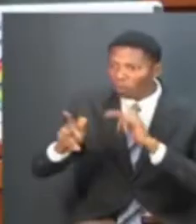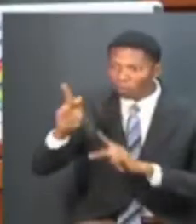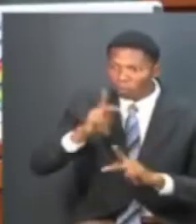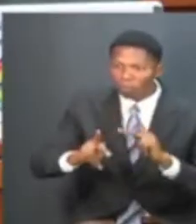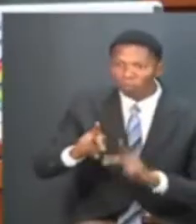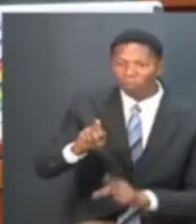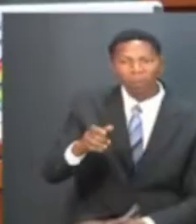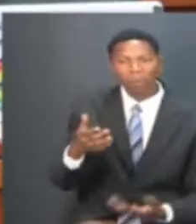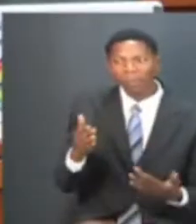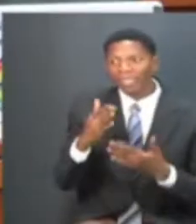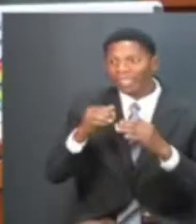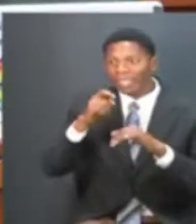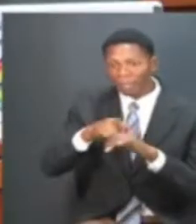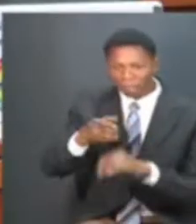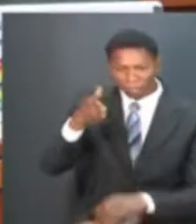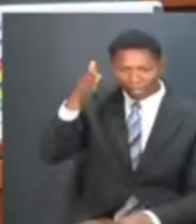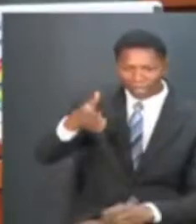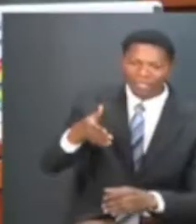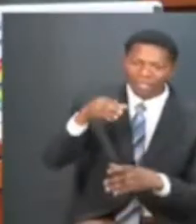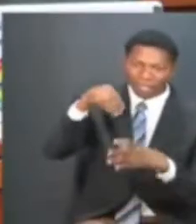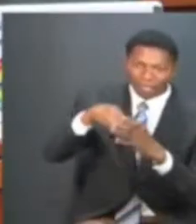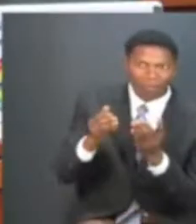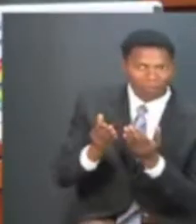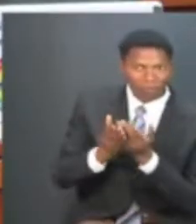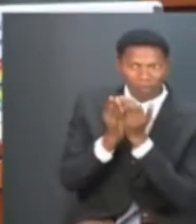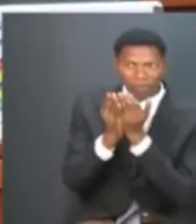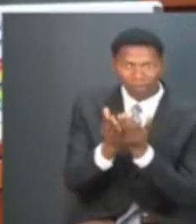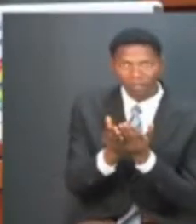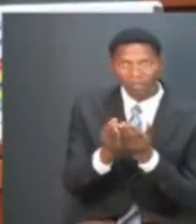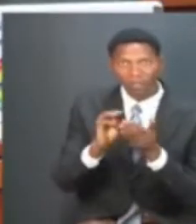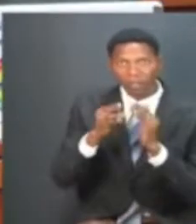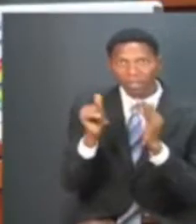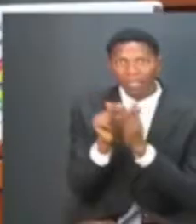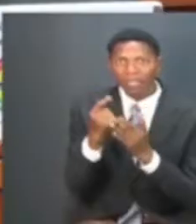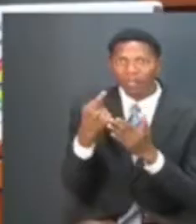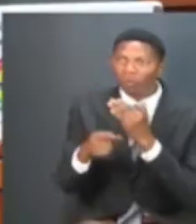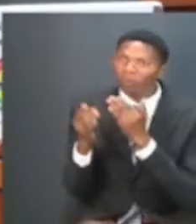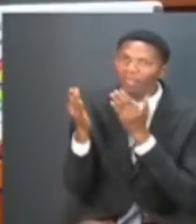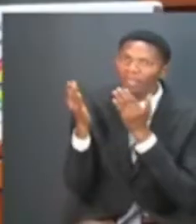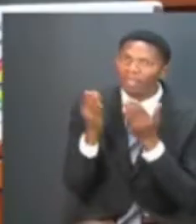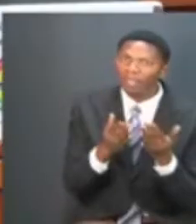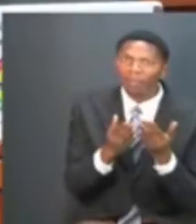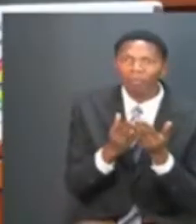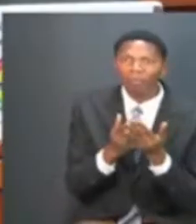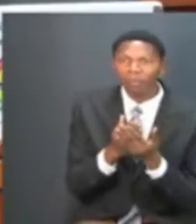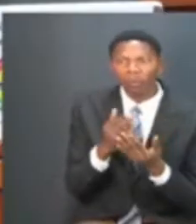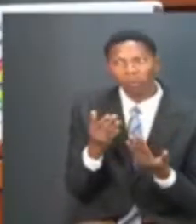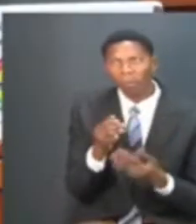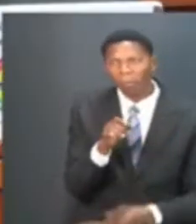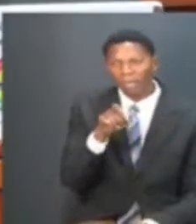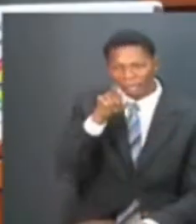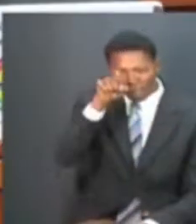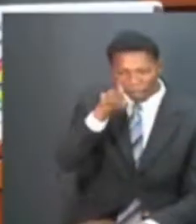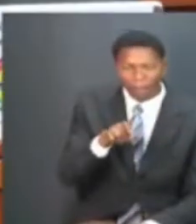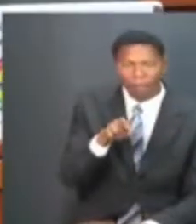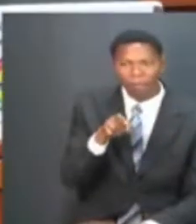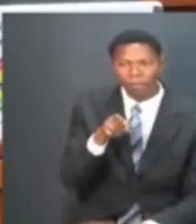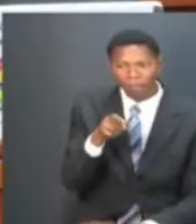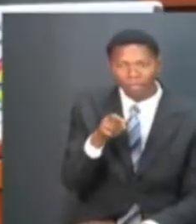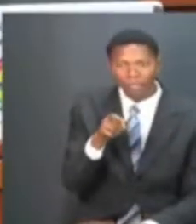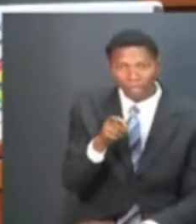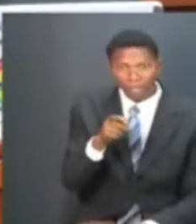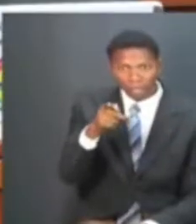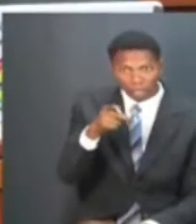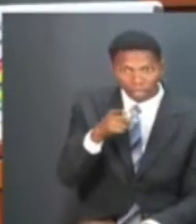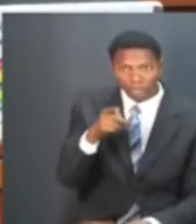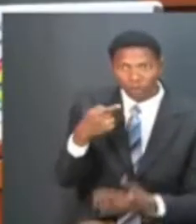that boat that day. And so it brings home the need for us